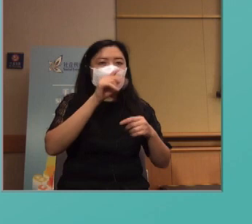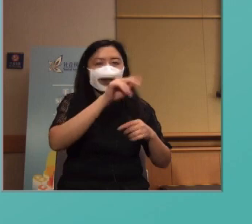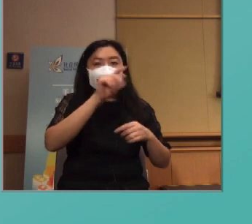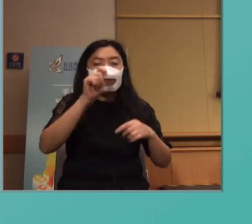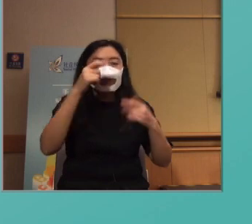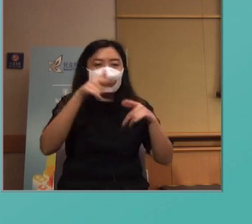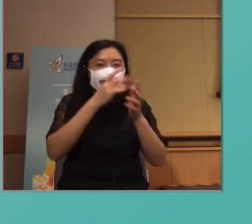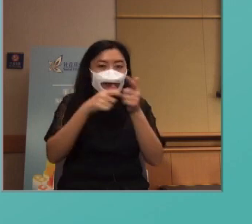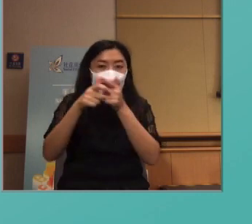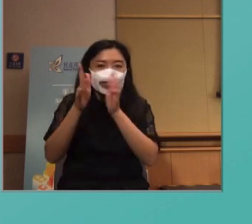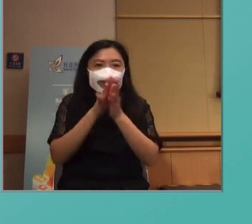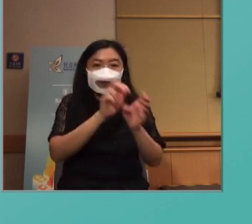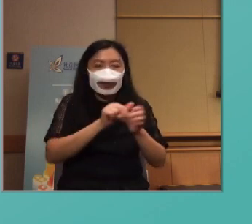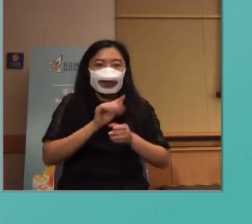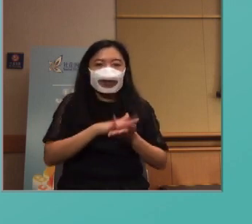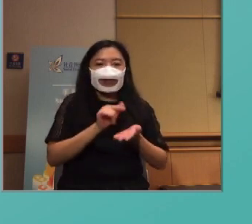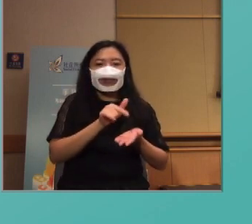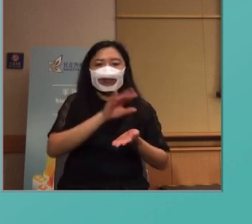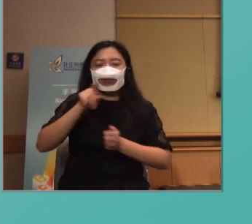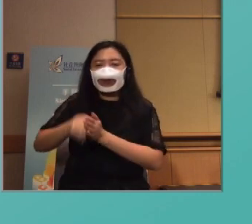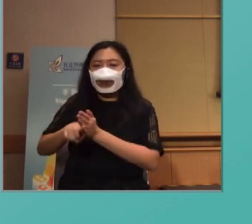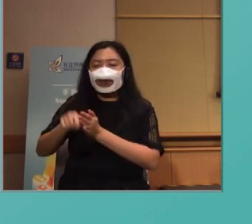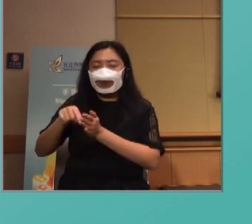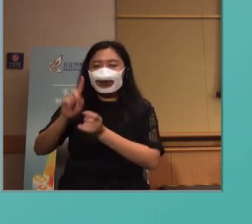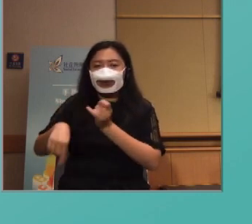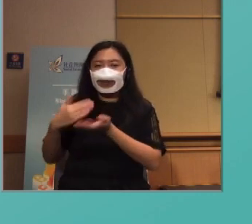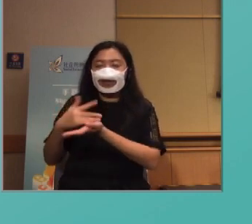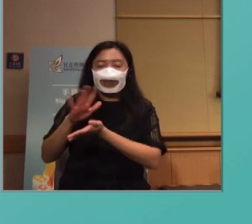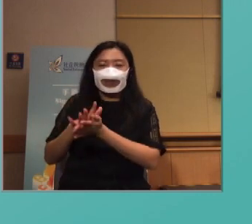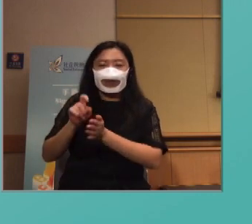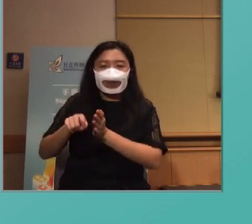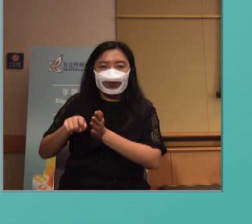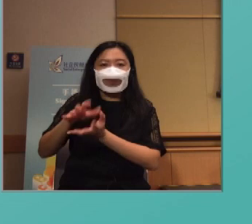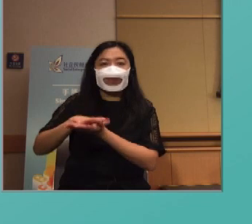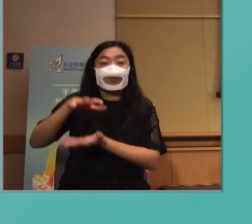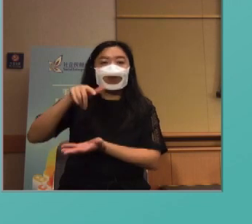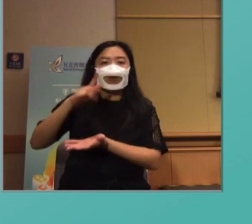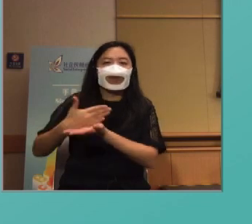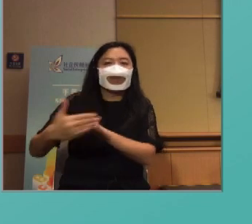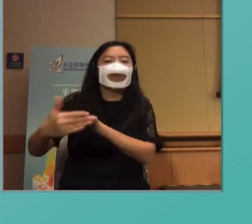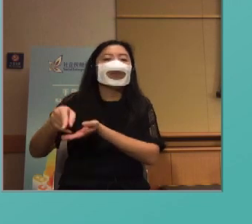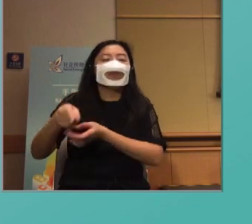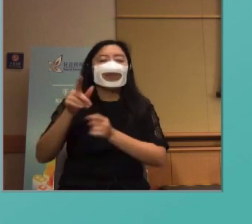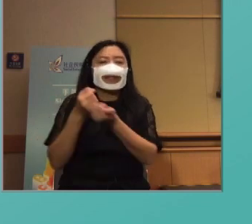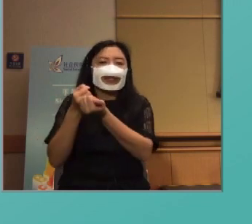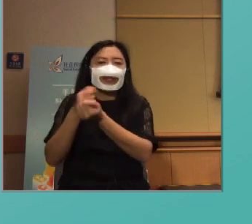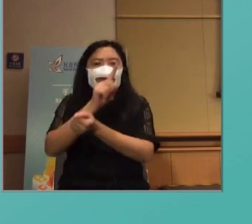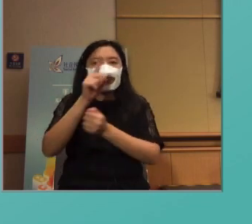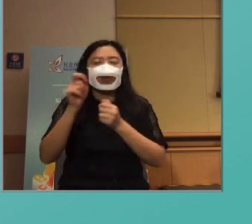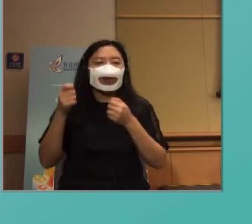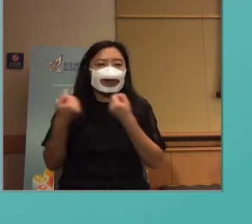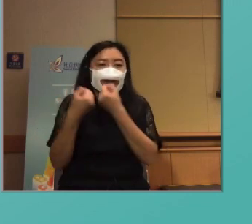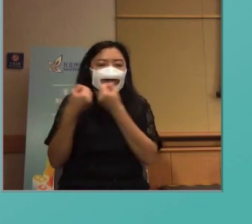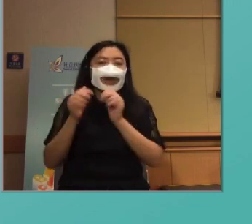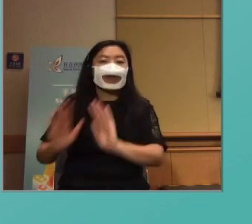something to support Ukraine. And then the last one I would like to share this. This is Nori